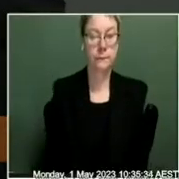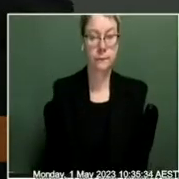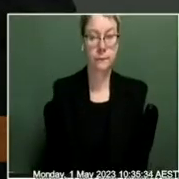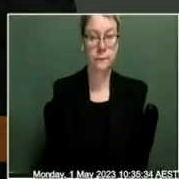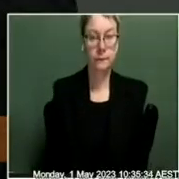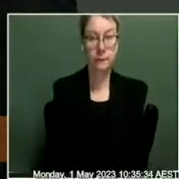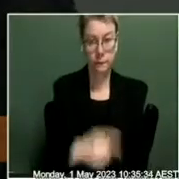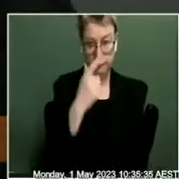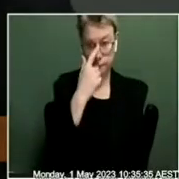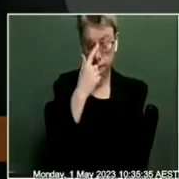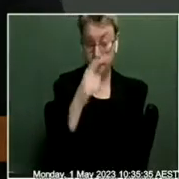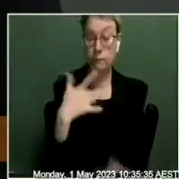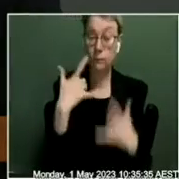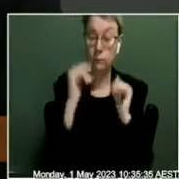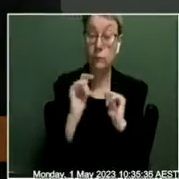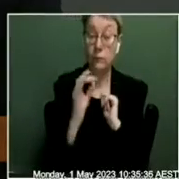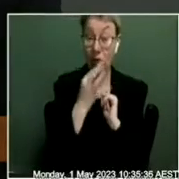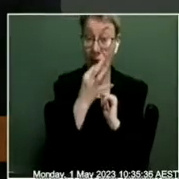DJCS